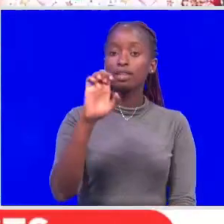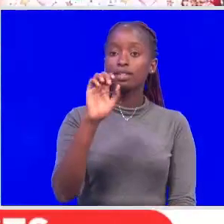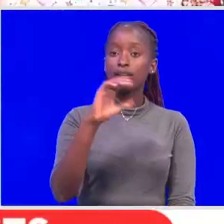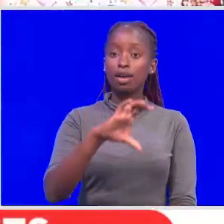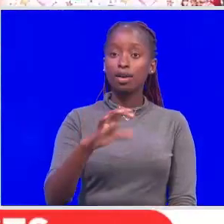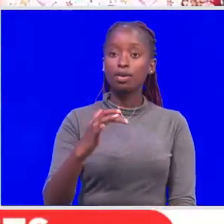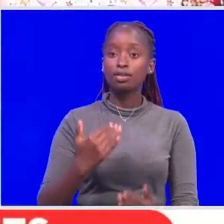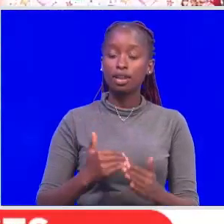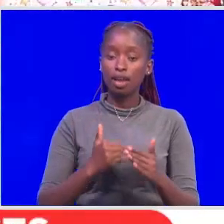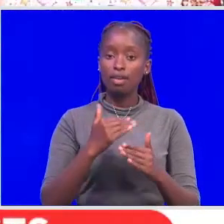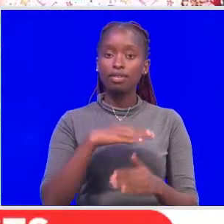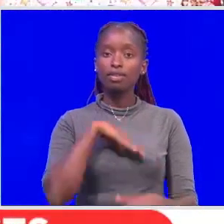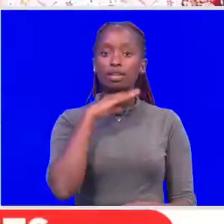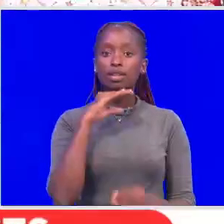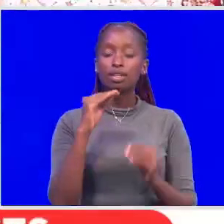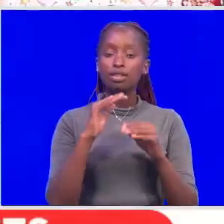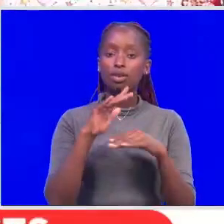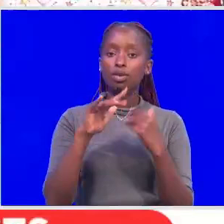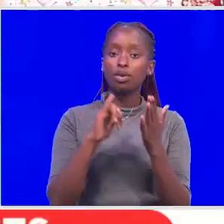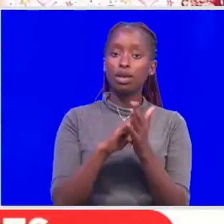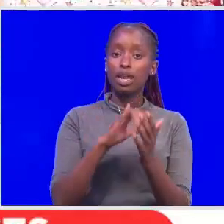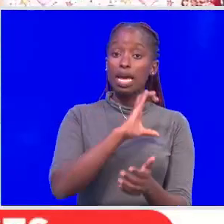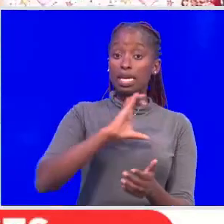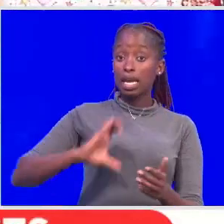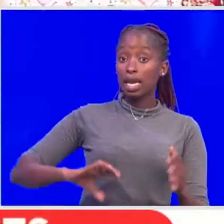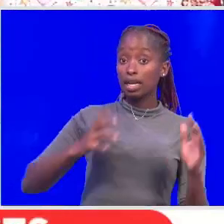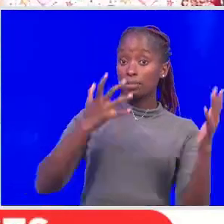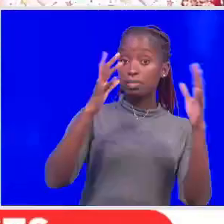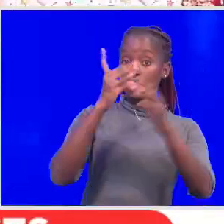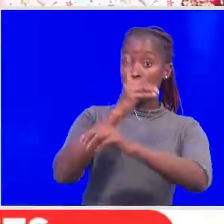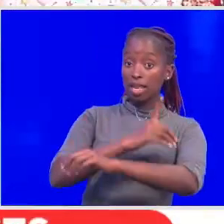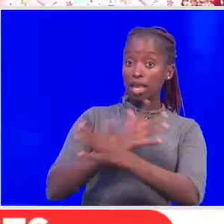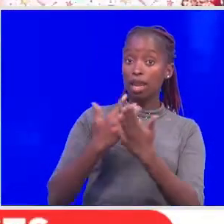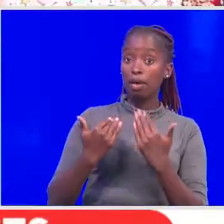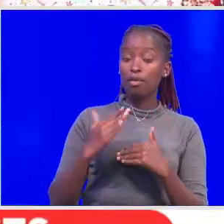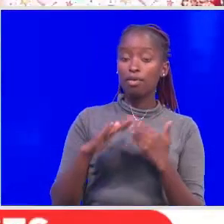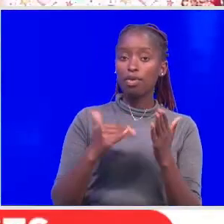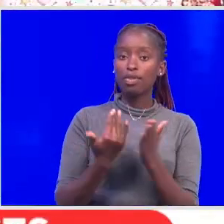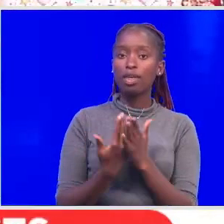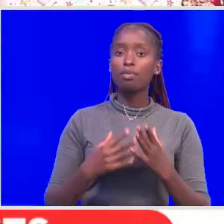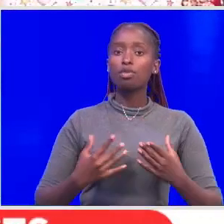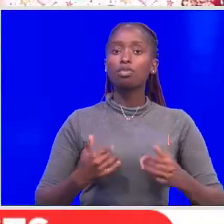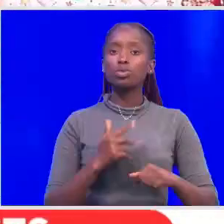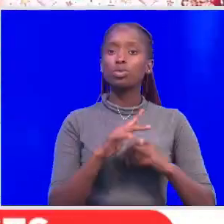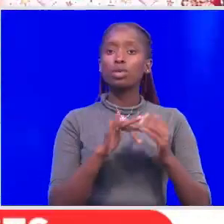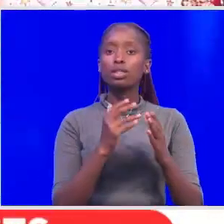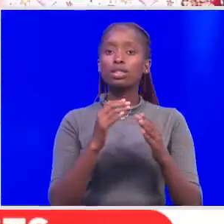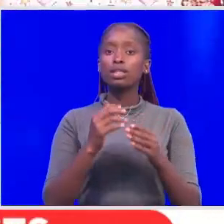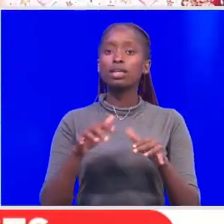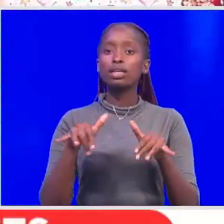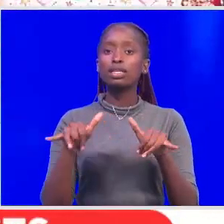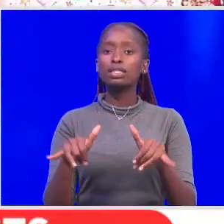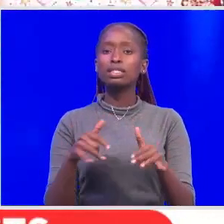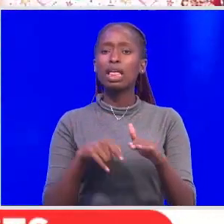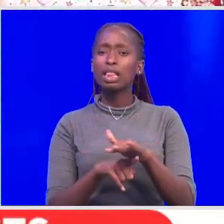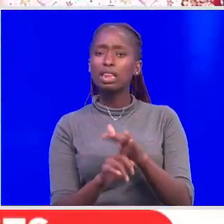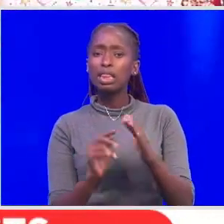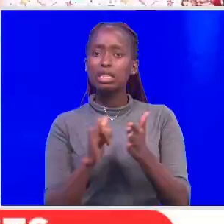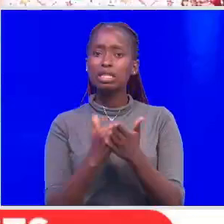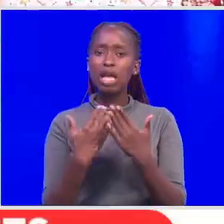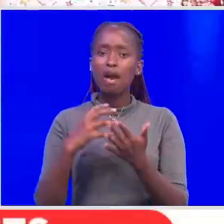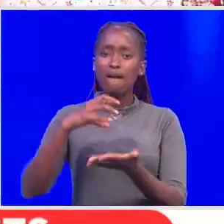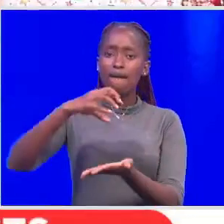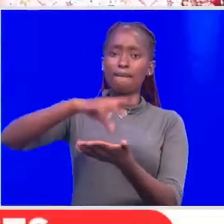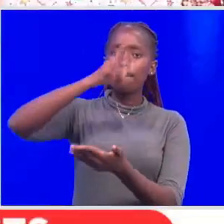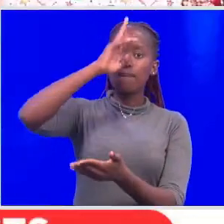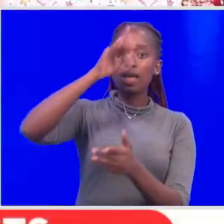death of a teacher on Christmas Day. The angry residents had stormed the police station, alleging that the deceased was